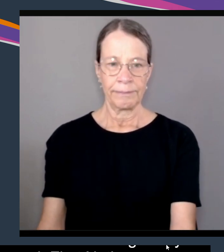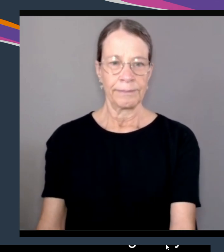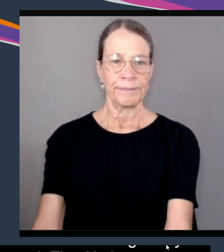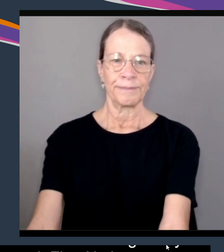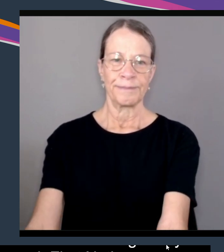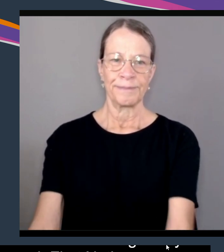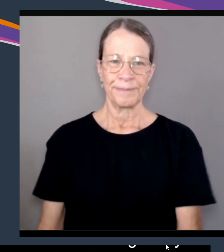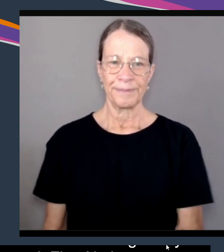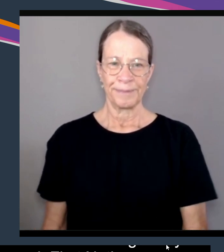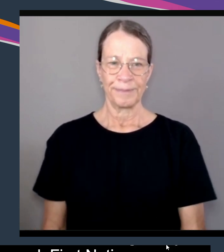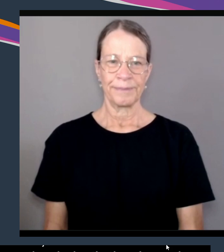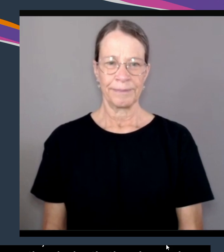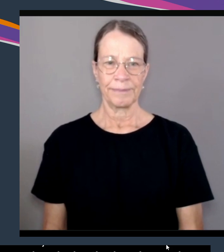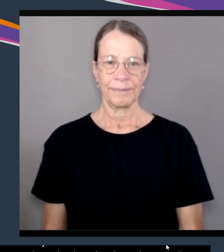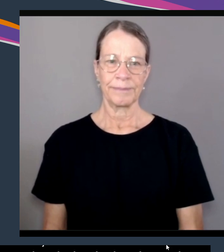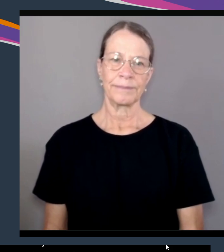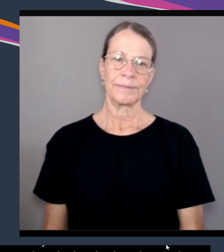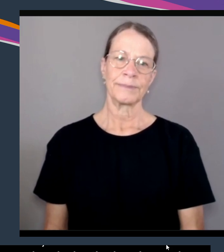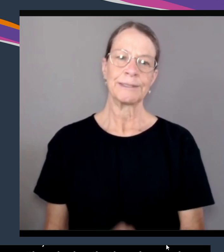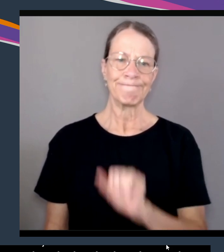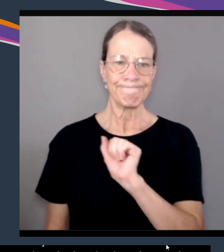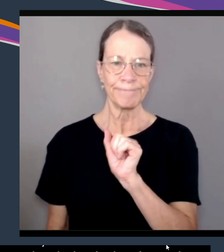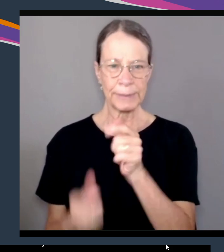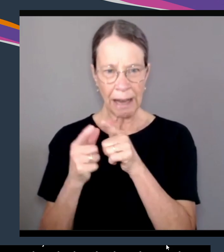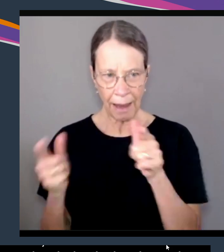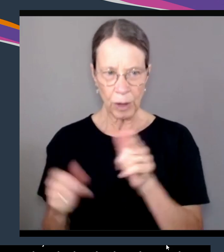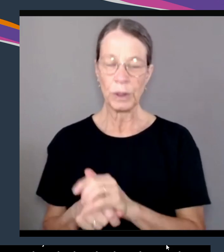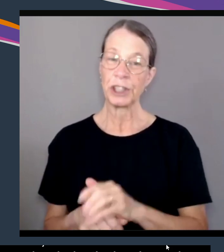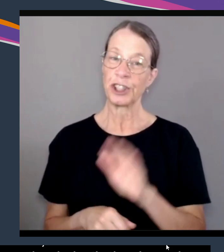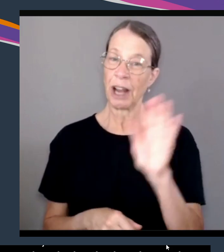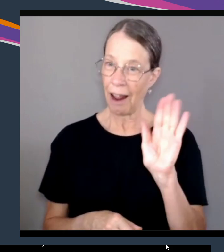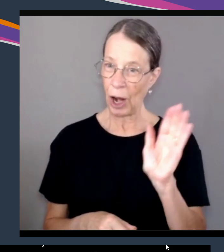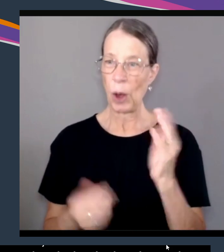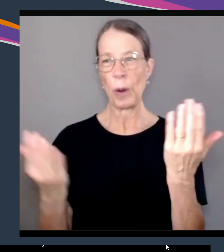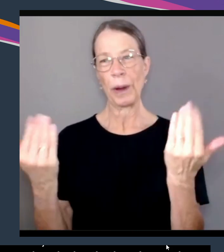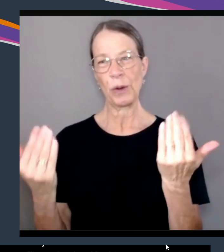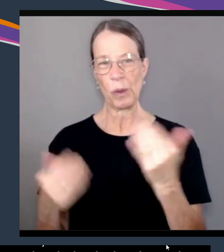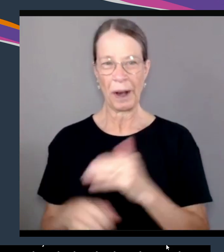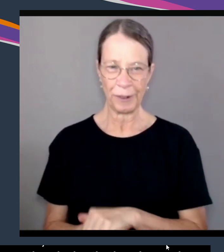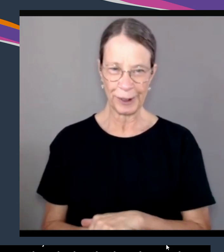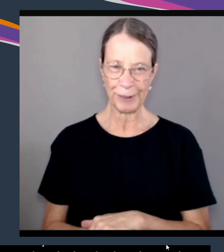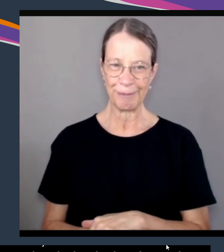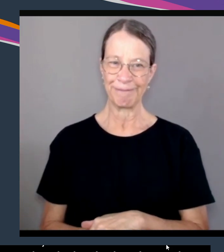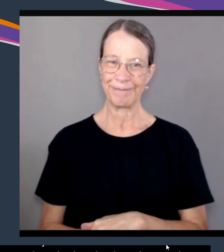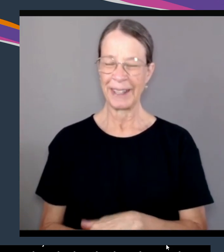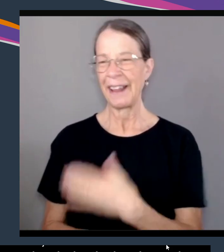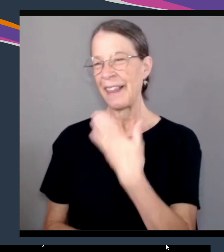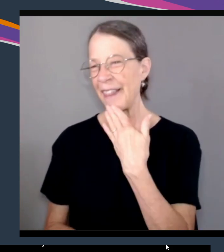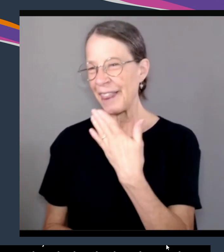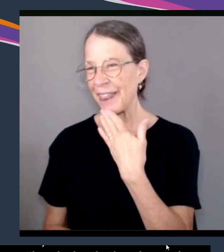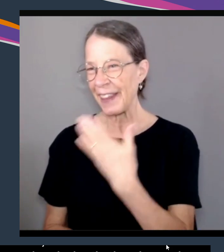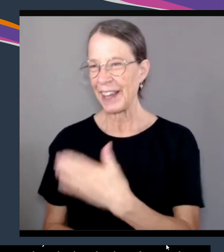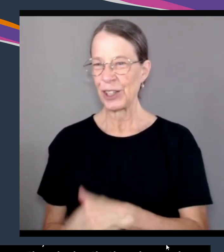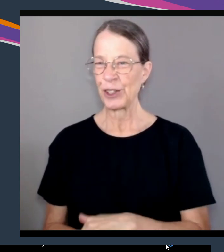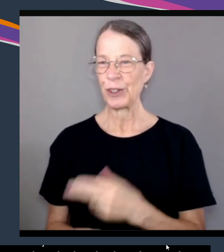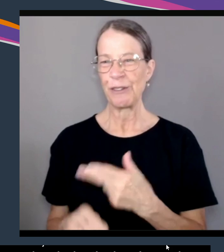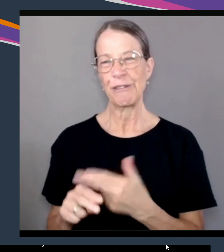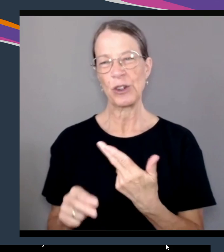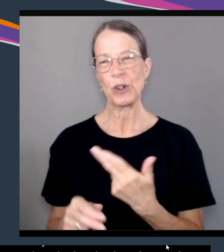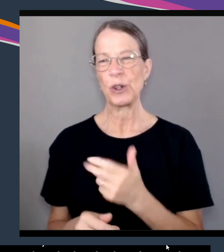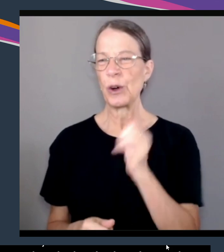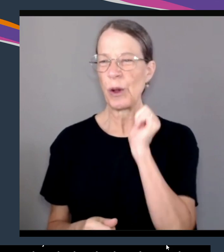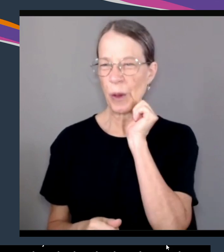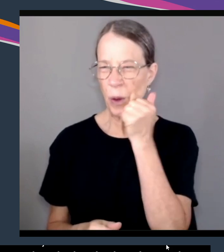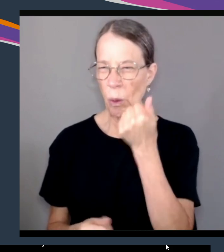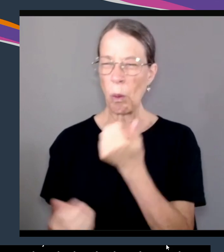Good Jigu, which is hello and welcome in my native language of Gatang. Thank you so much for the warm welcome, Mary,